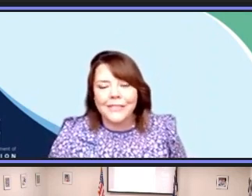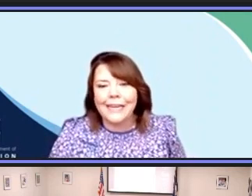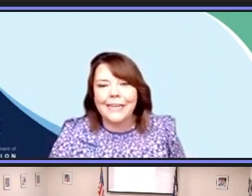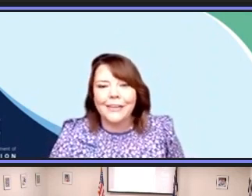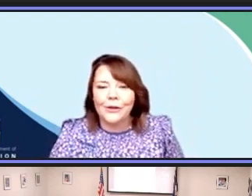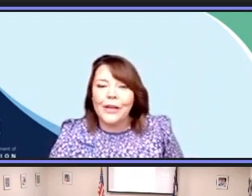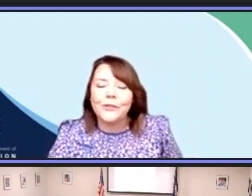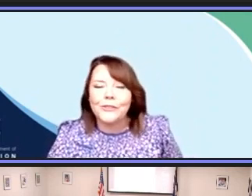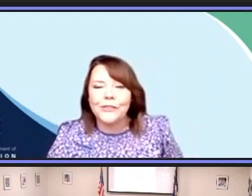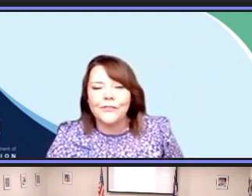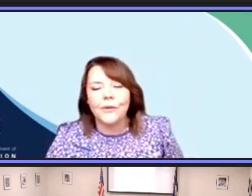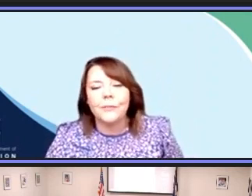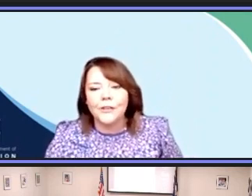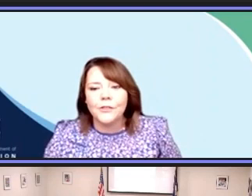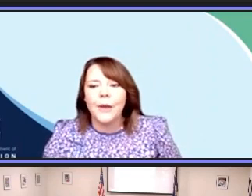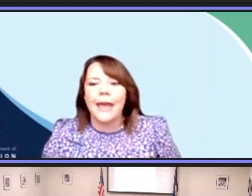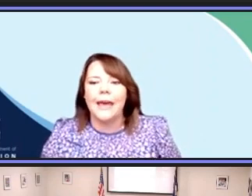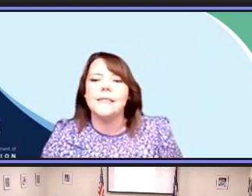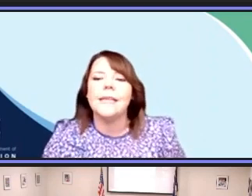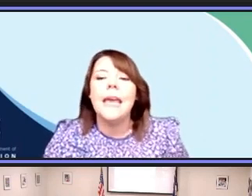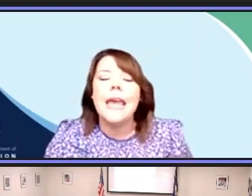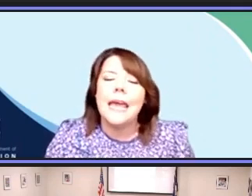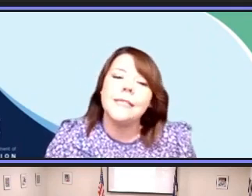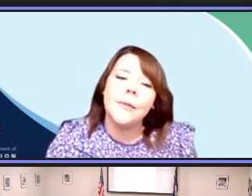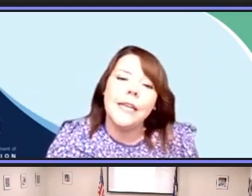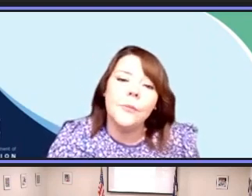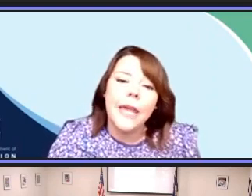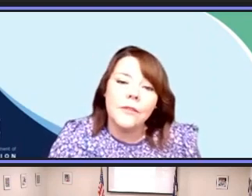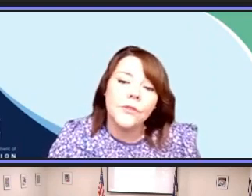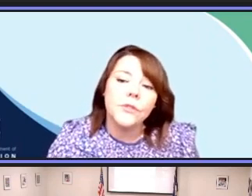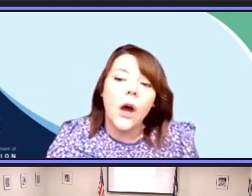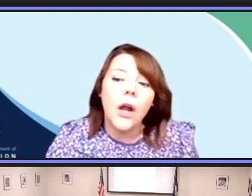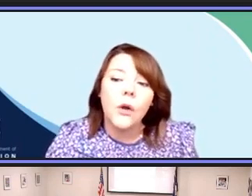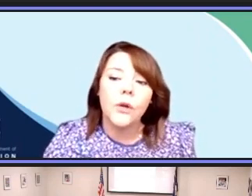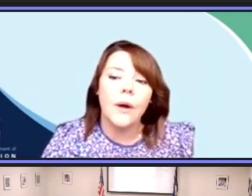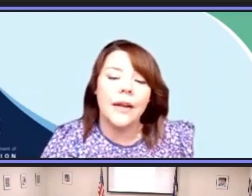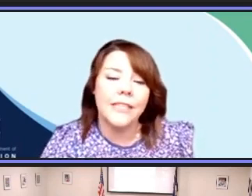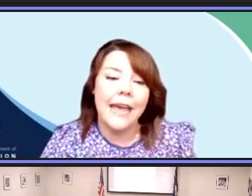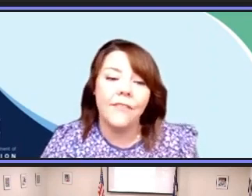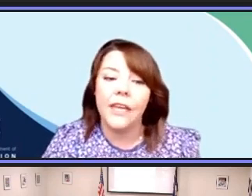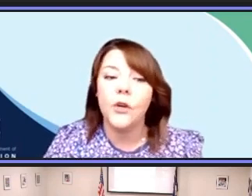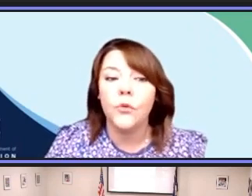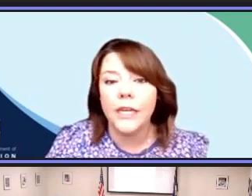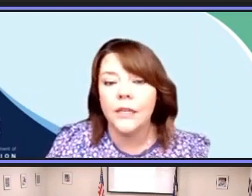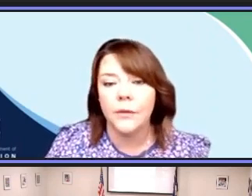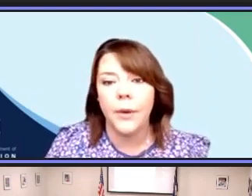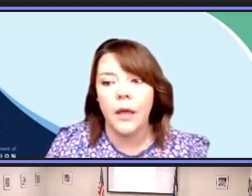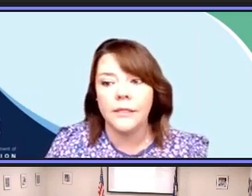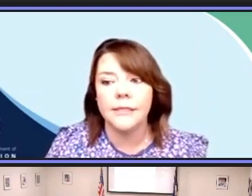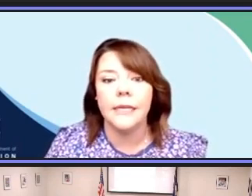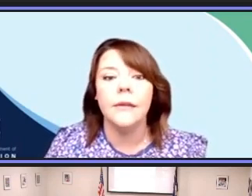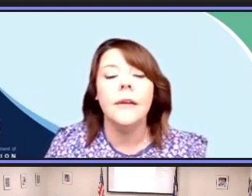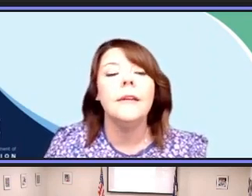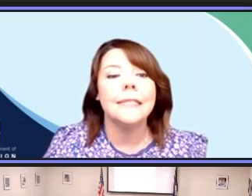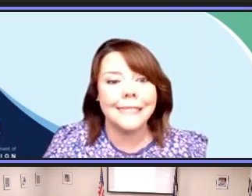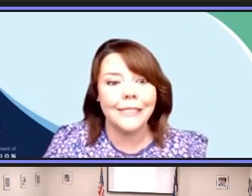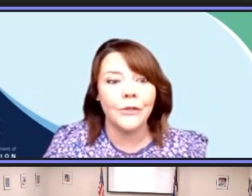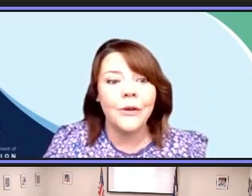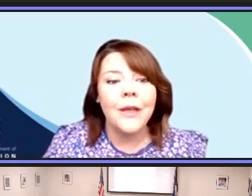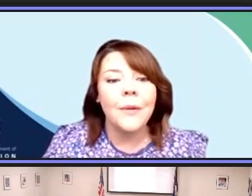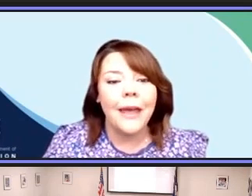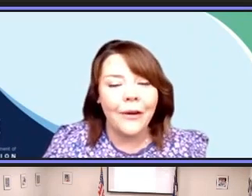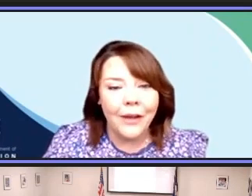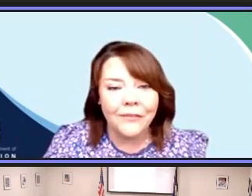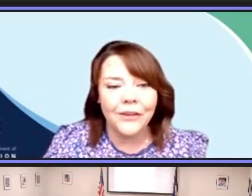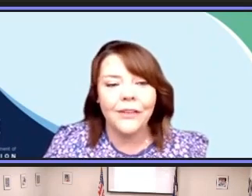we understand it or understood it from years past, SBDM councils are required to have a curriculum policy